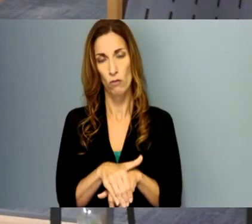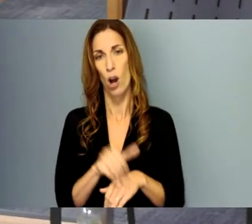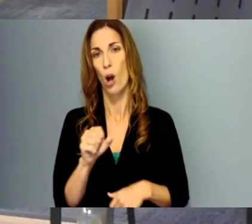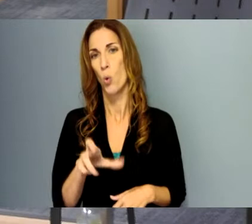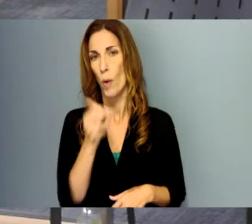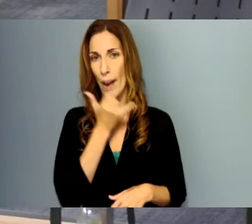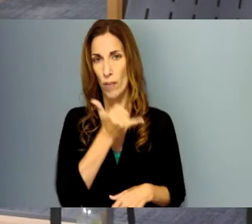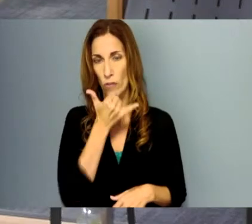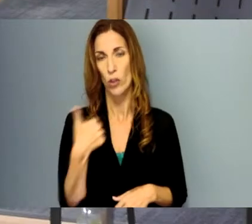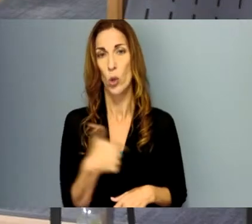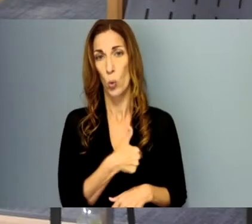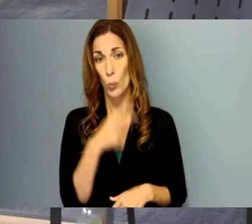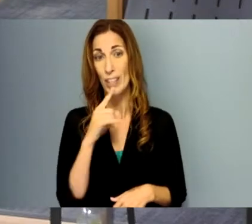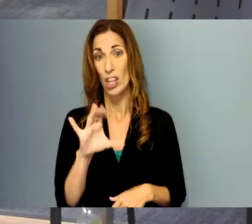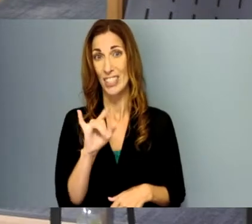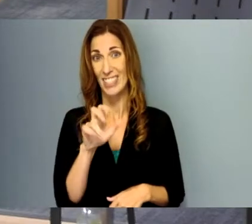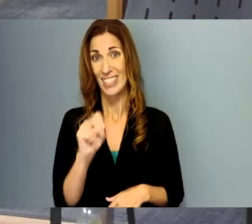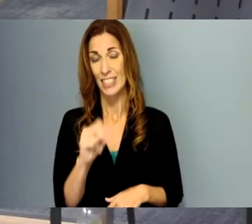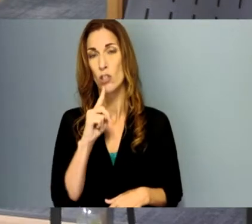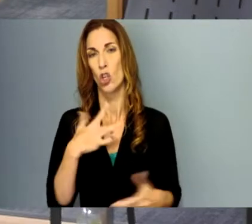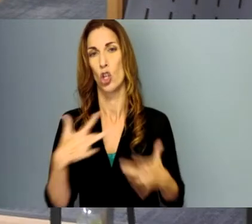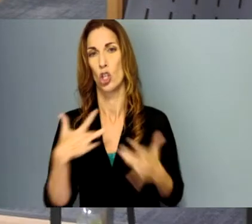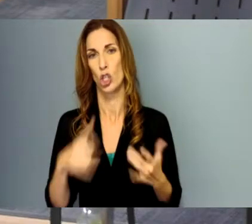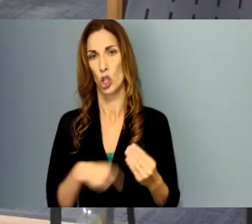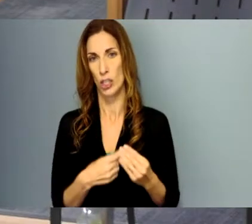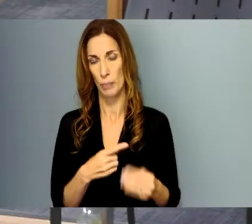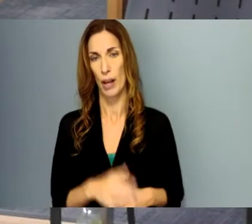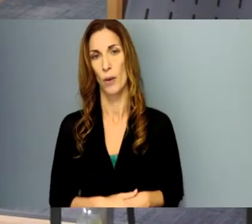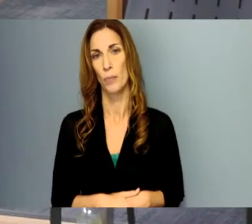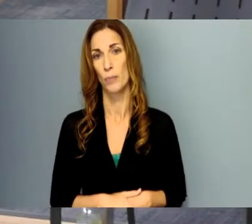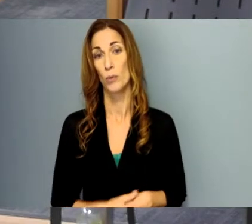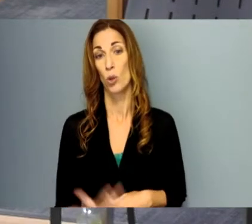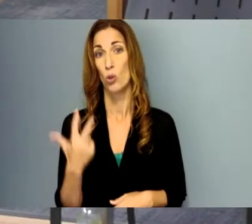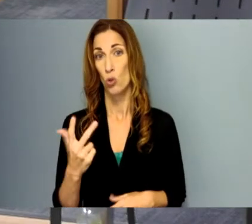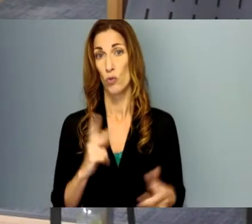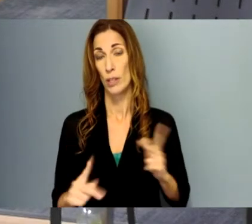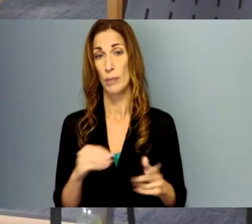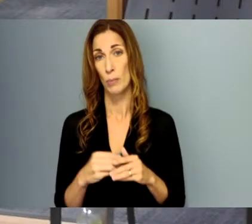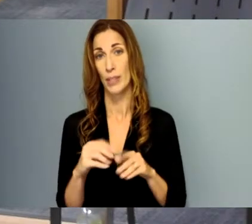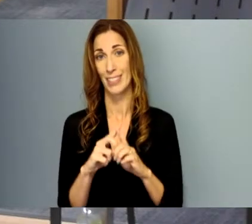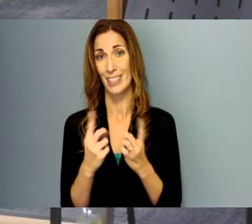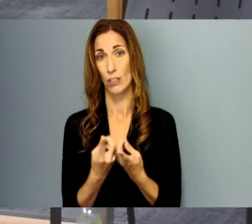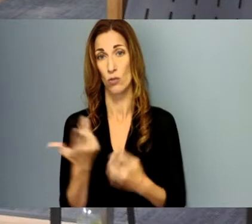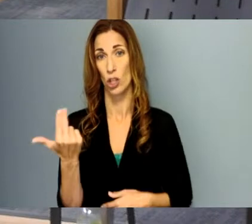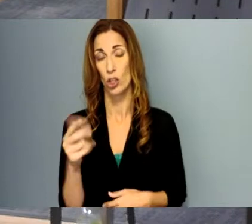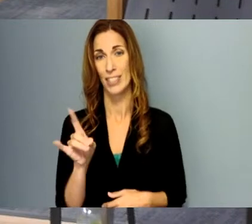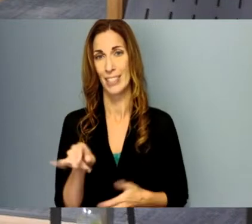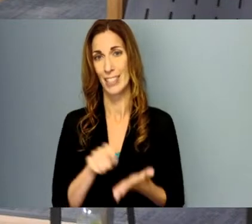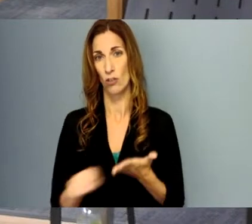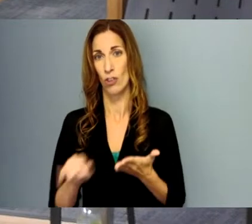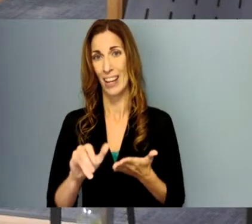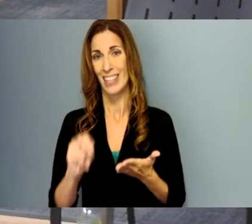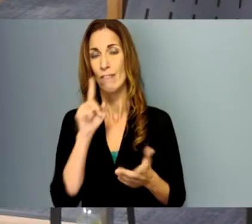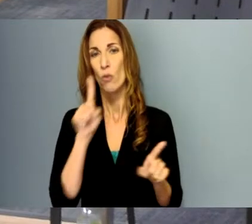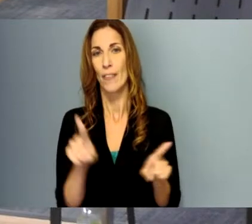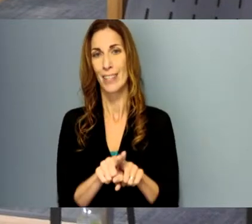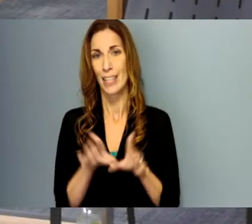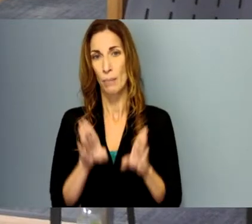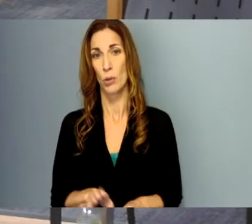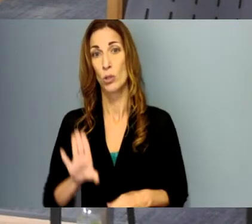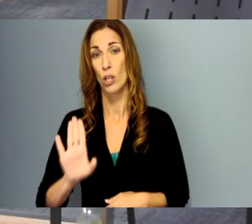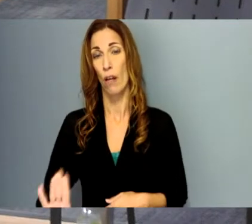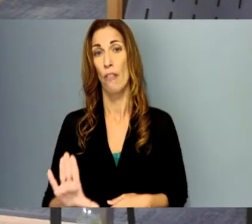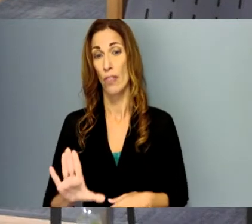error that we, the citizens, are concerned about. 3 people in District 13 did a write-in for the same person and their votes were